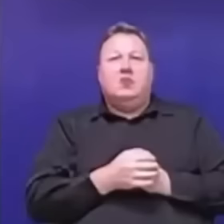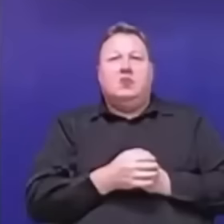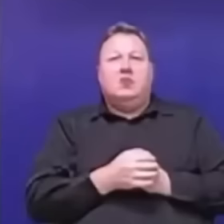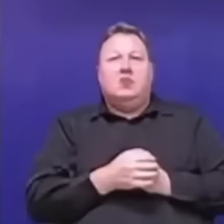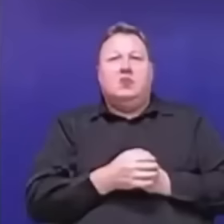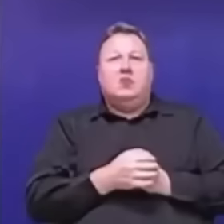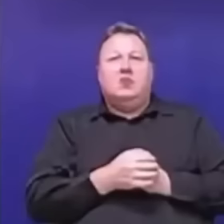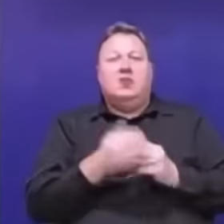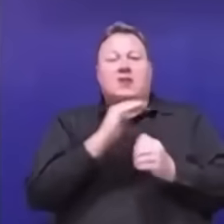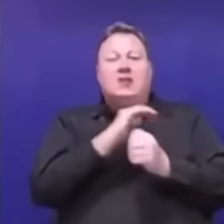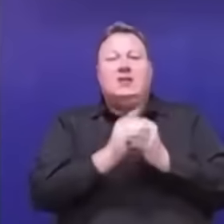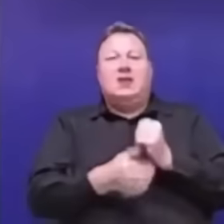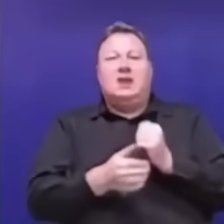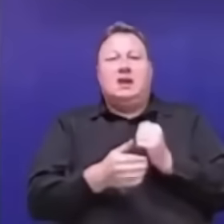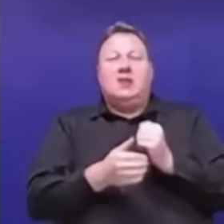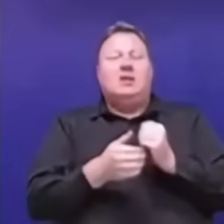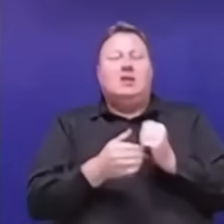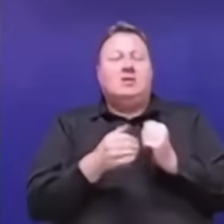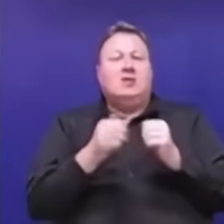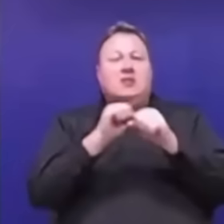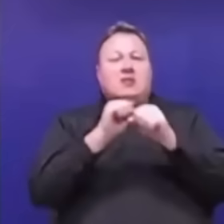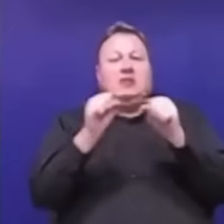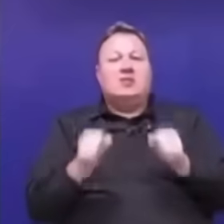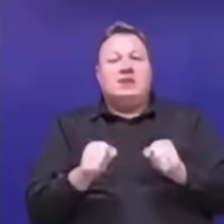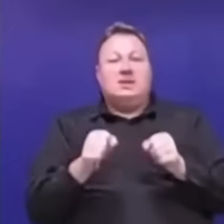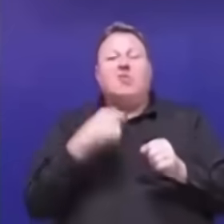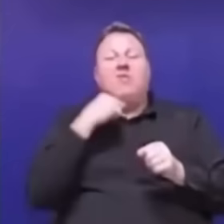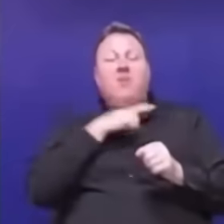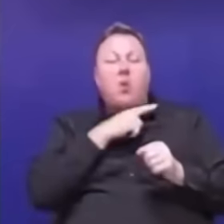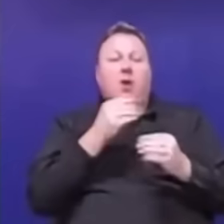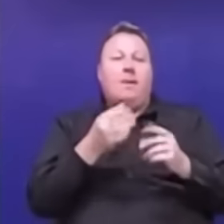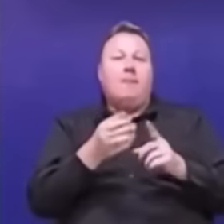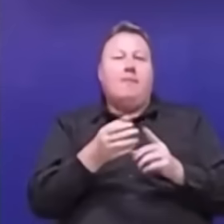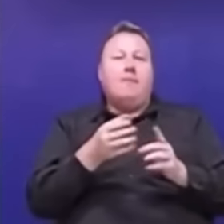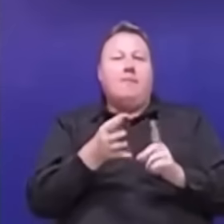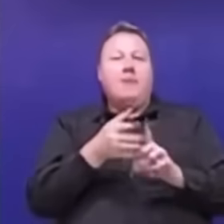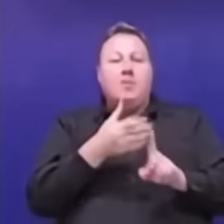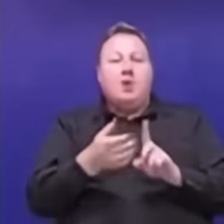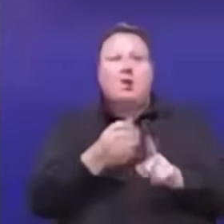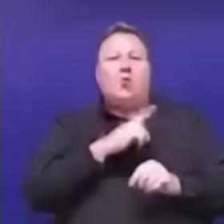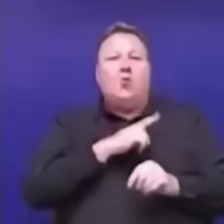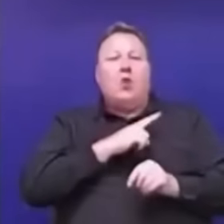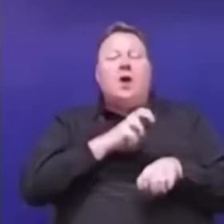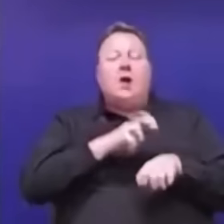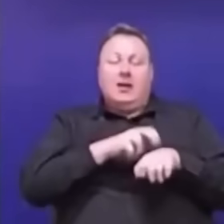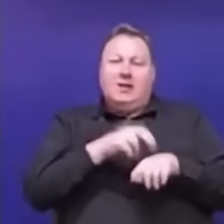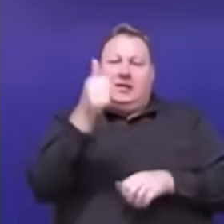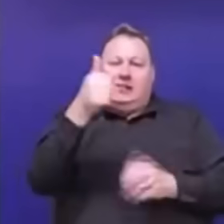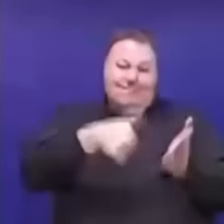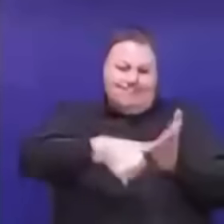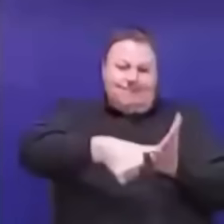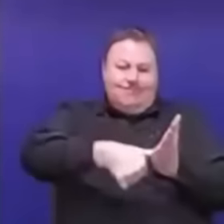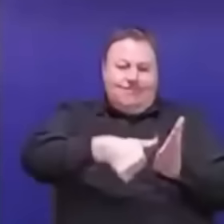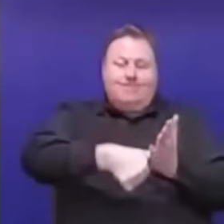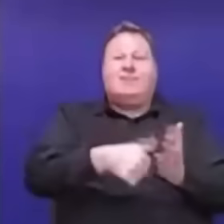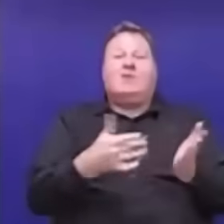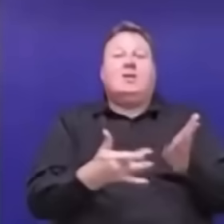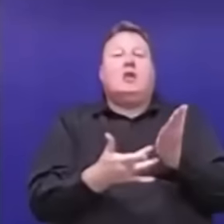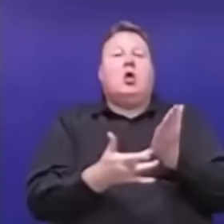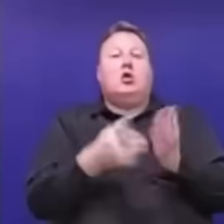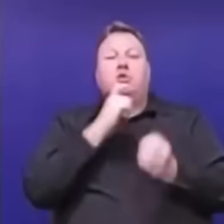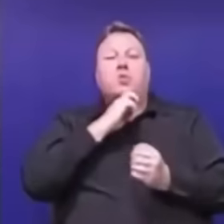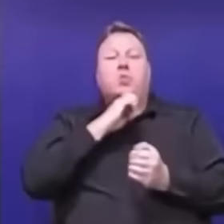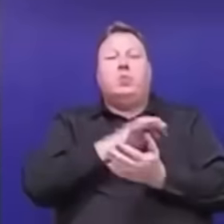completely sealing the system off from manipulation and fraud by relying on the power of biometric technology. It is